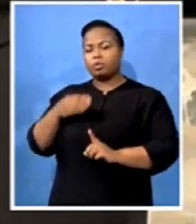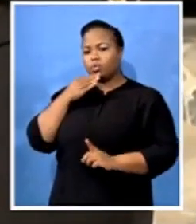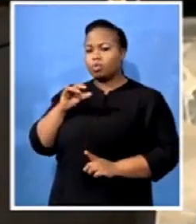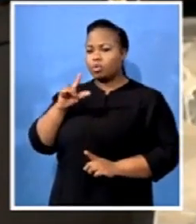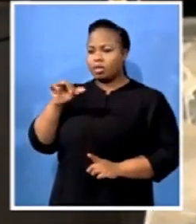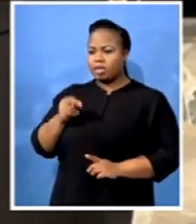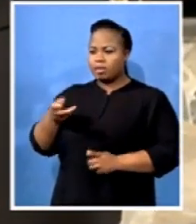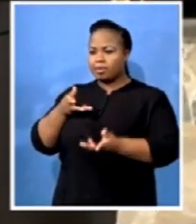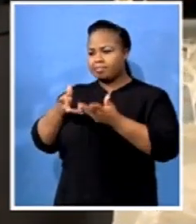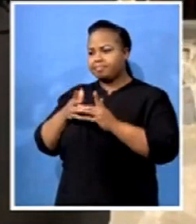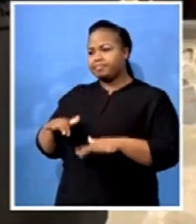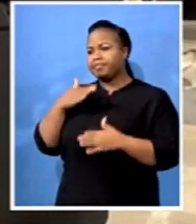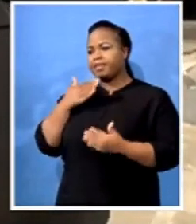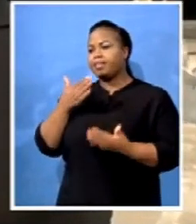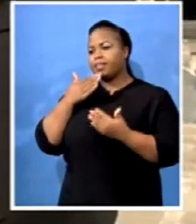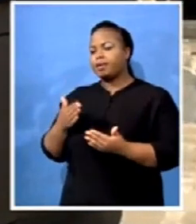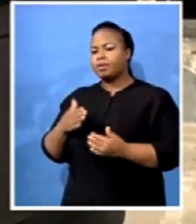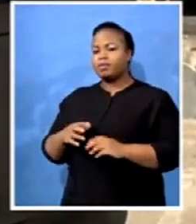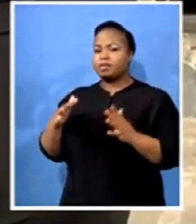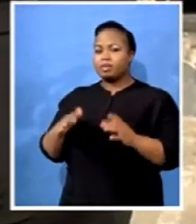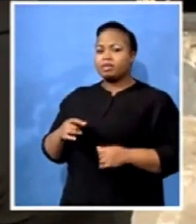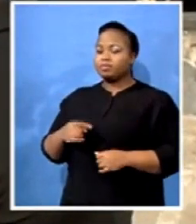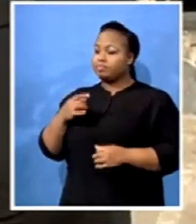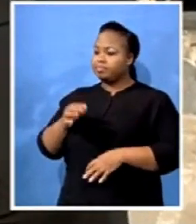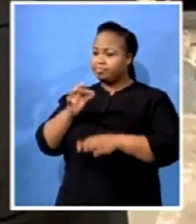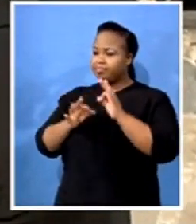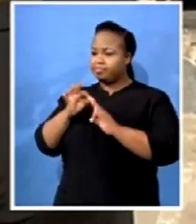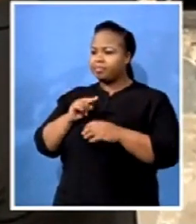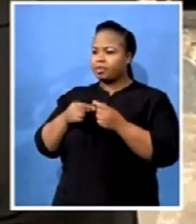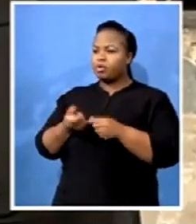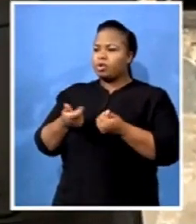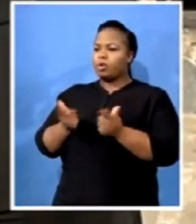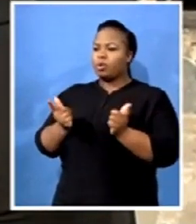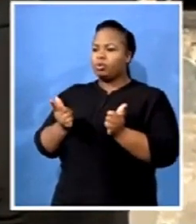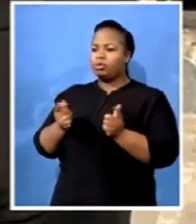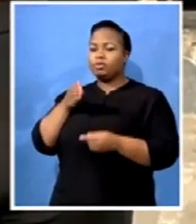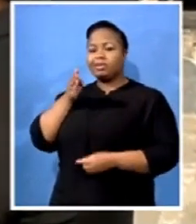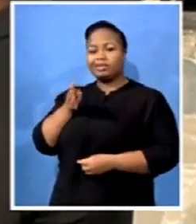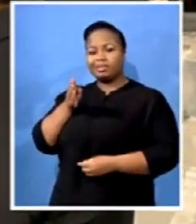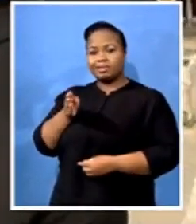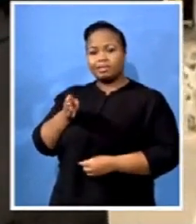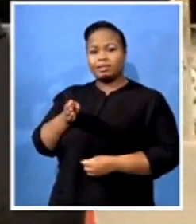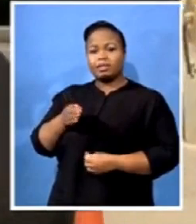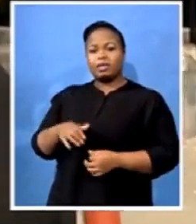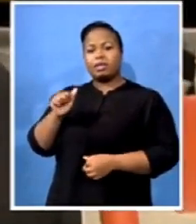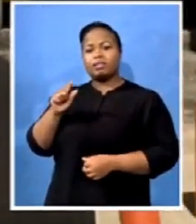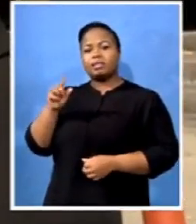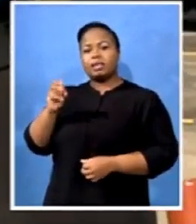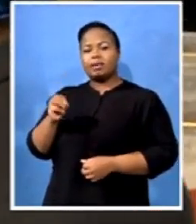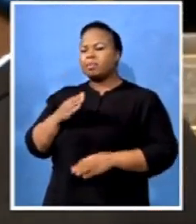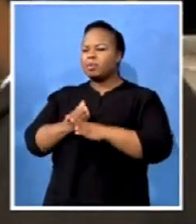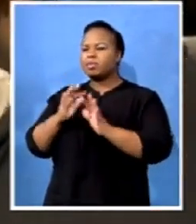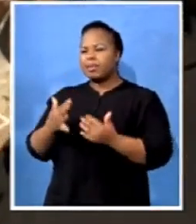us. If you can just tell us about the launch of this cashless ATM and how it works. Thank you very much,